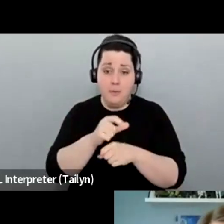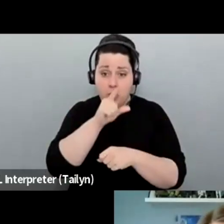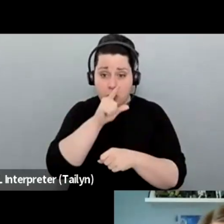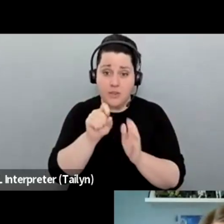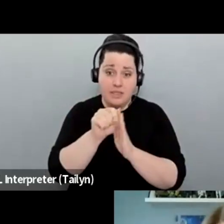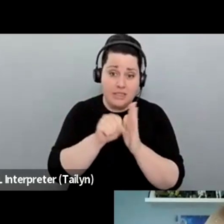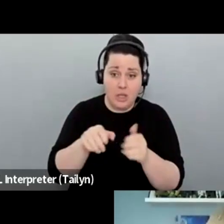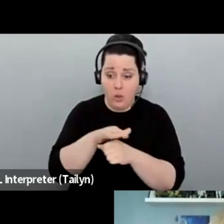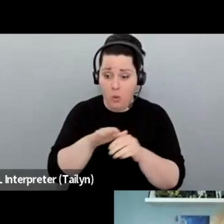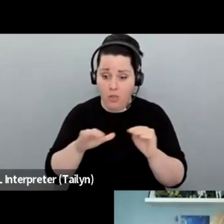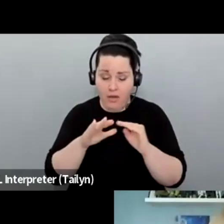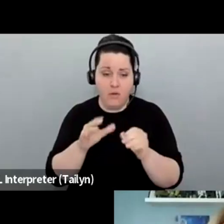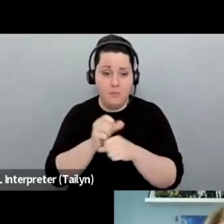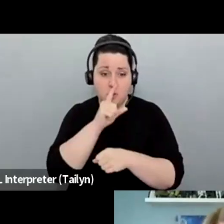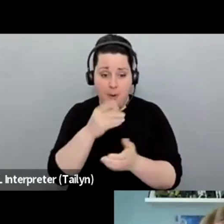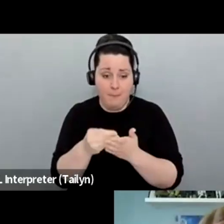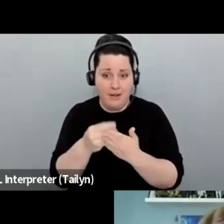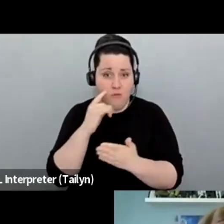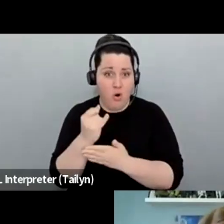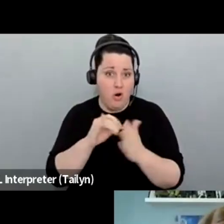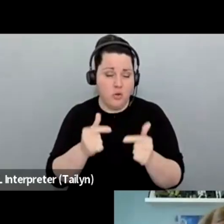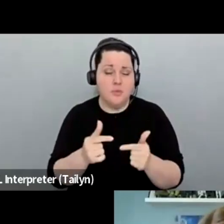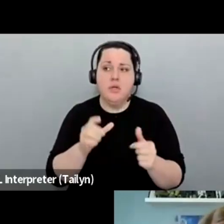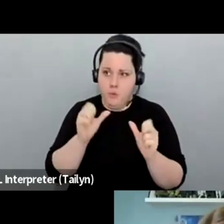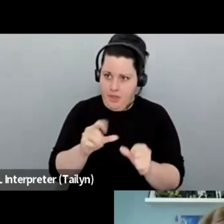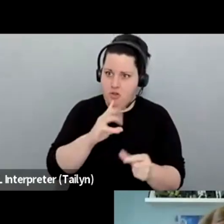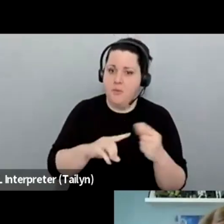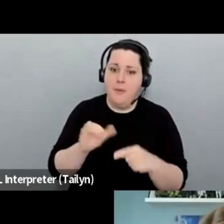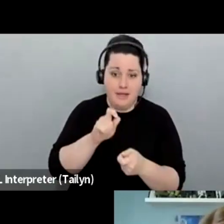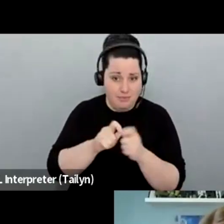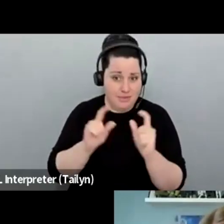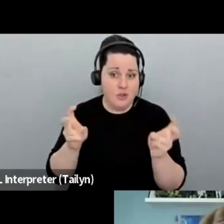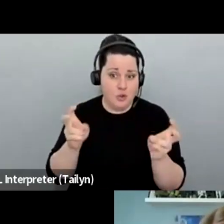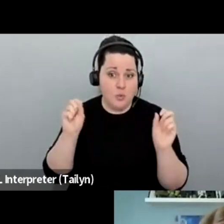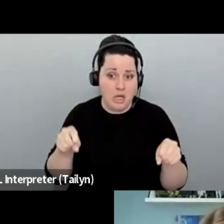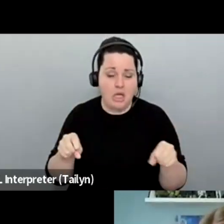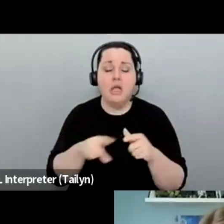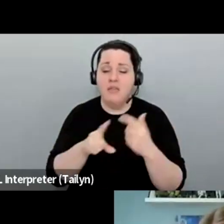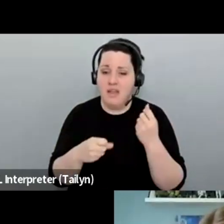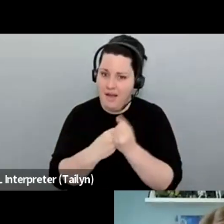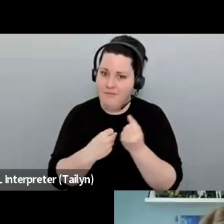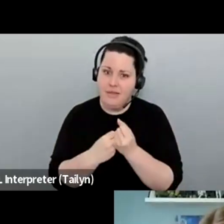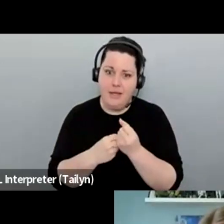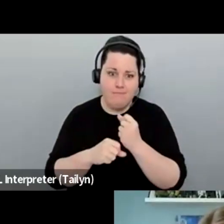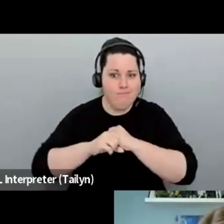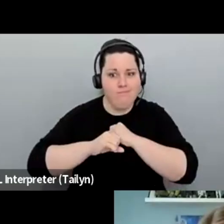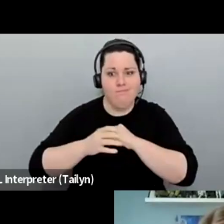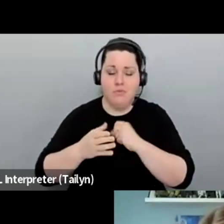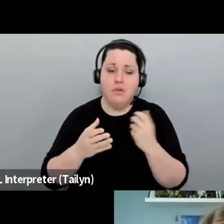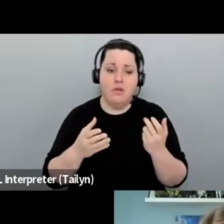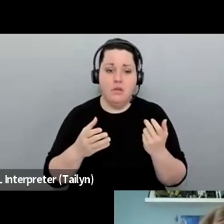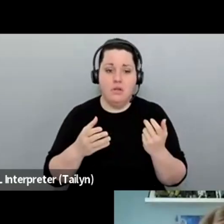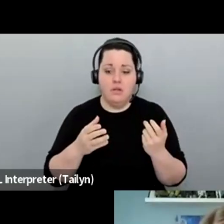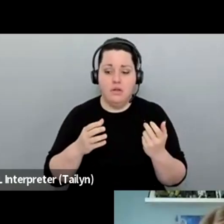there is funding for arts groups, you can talk to them about that specific issue and then advocating The best advice I got on